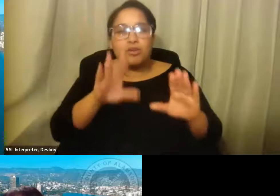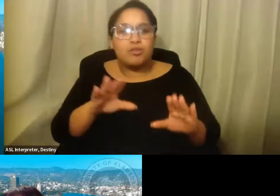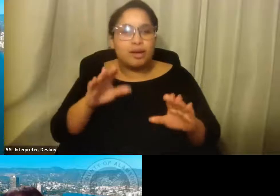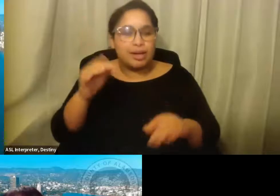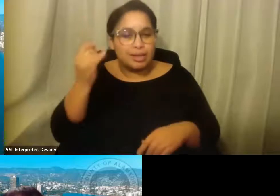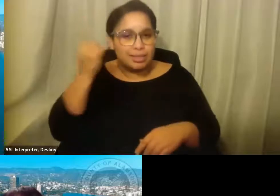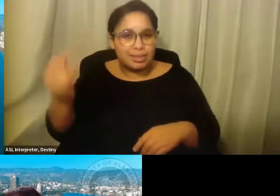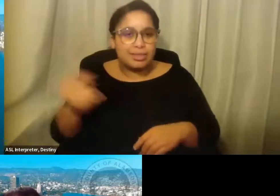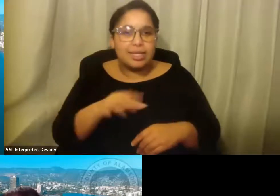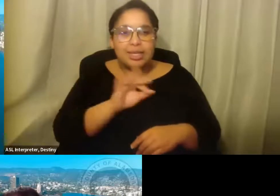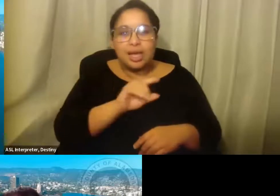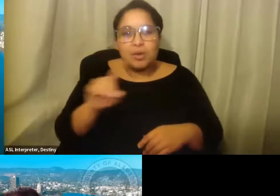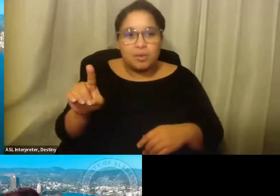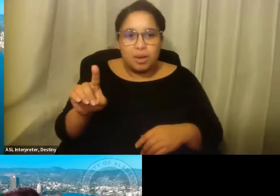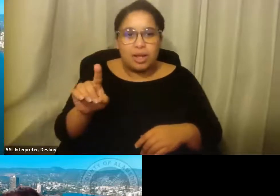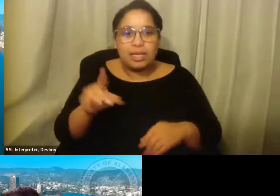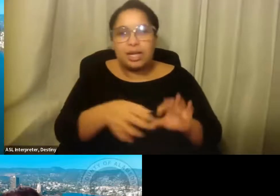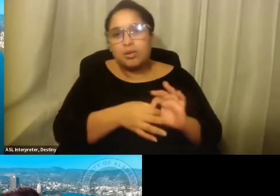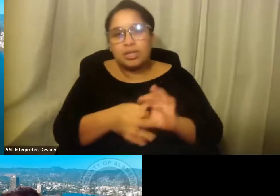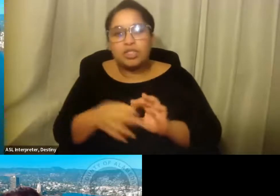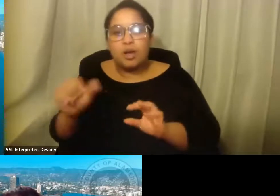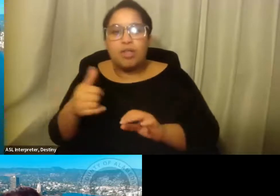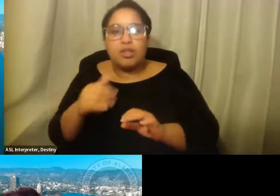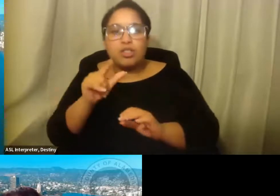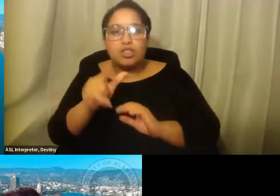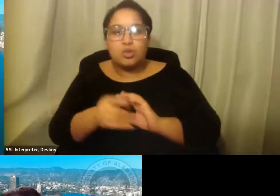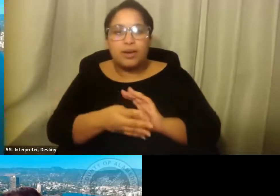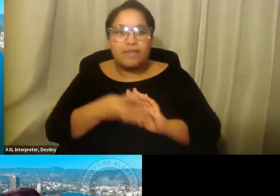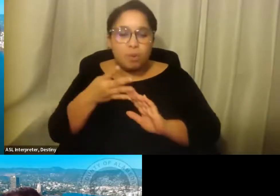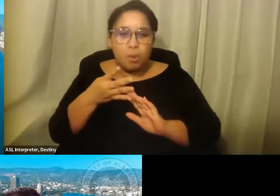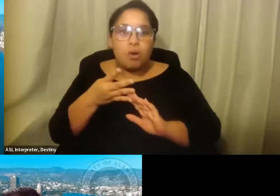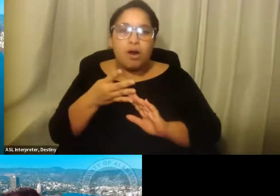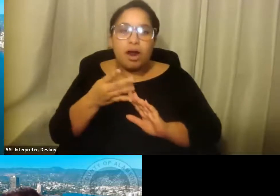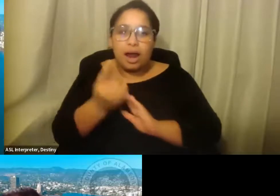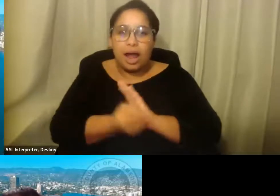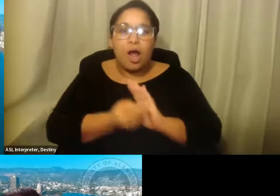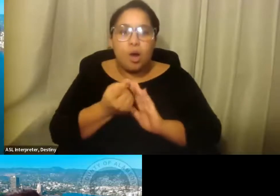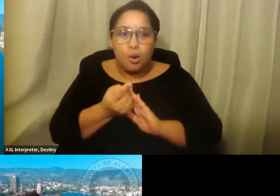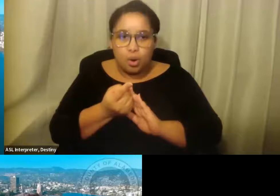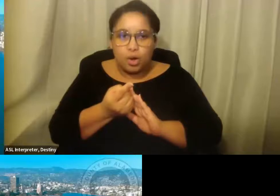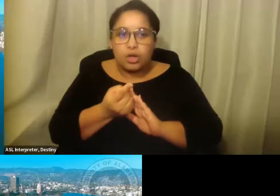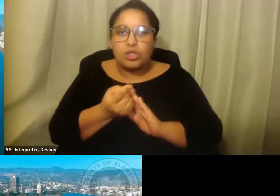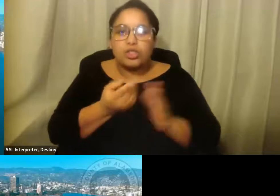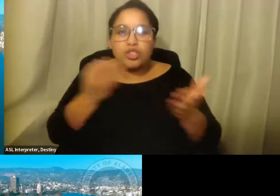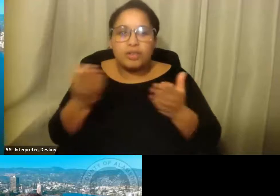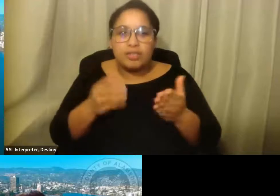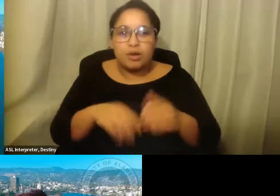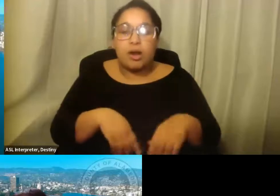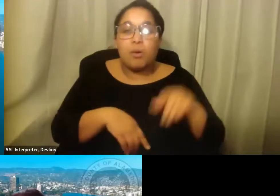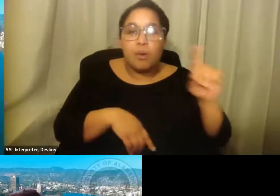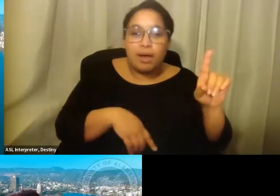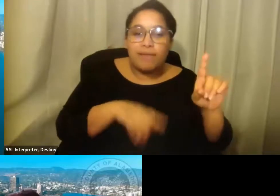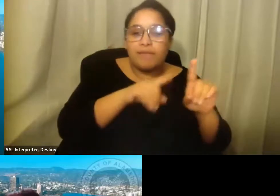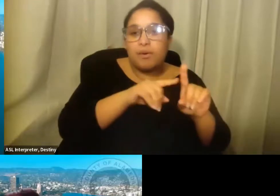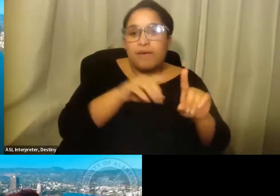911 expand to other 24-hour phone service? For example, press 1 for emergency fire, medical or police, press 2 for mental